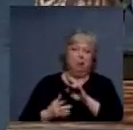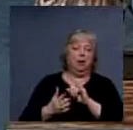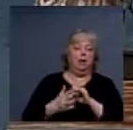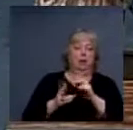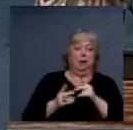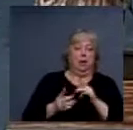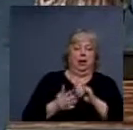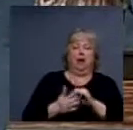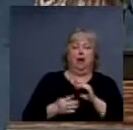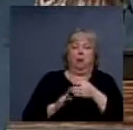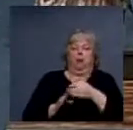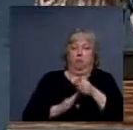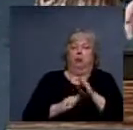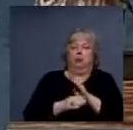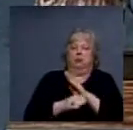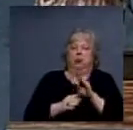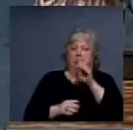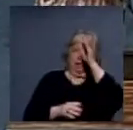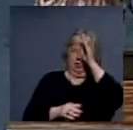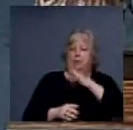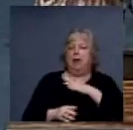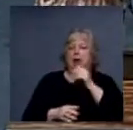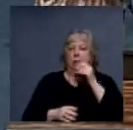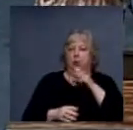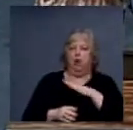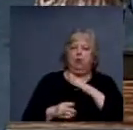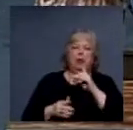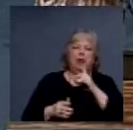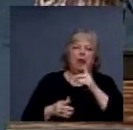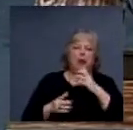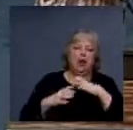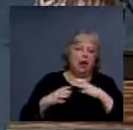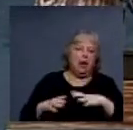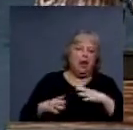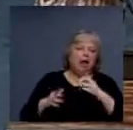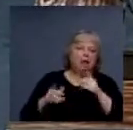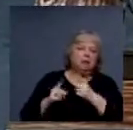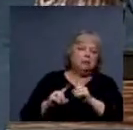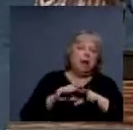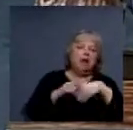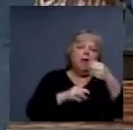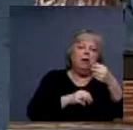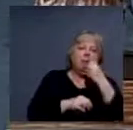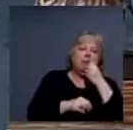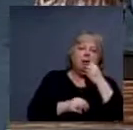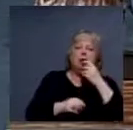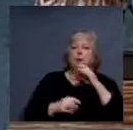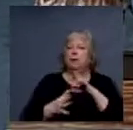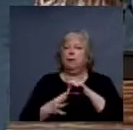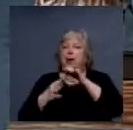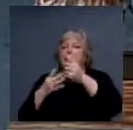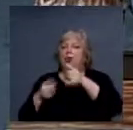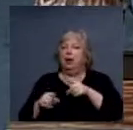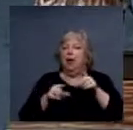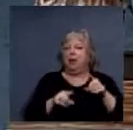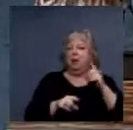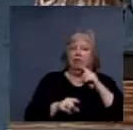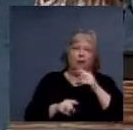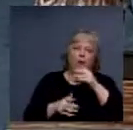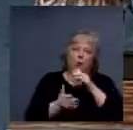and women, professionals can come, take their clients out to dinner, have special occasions for their wives or birthday